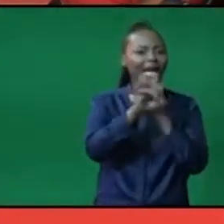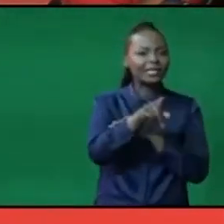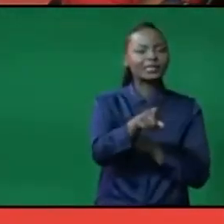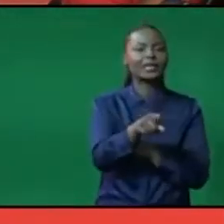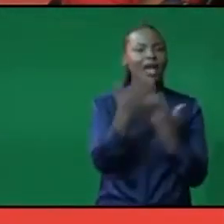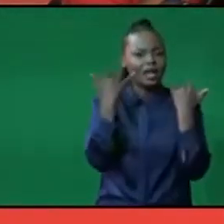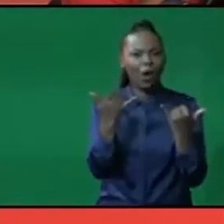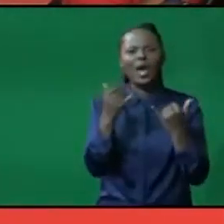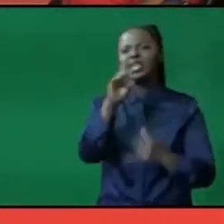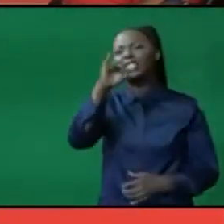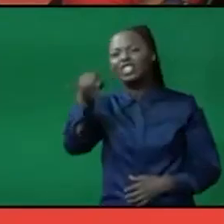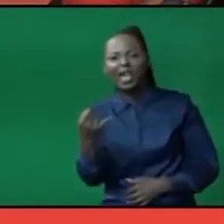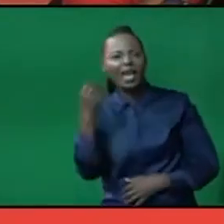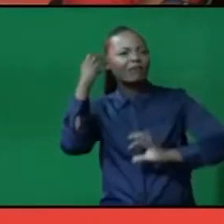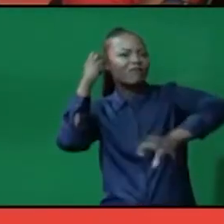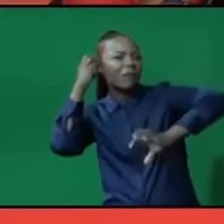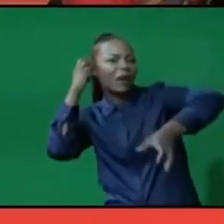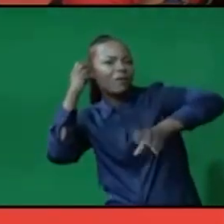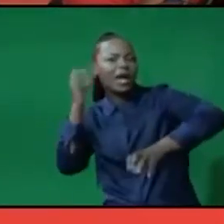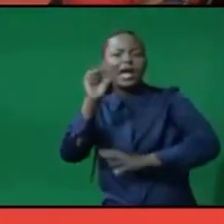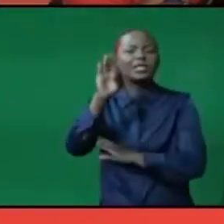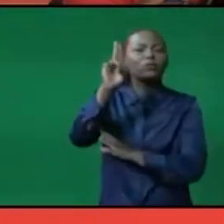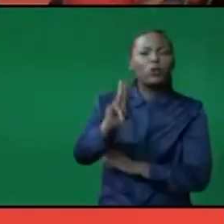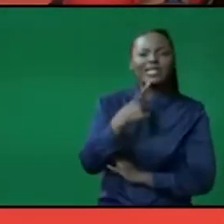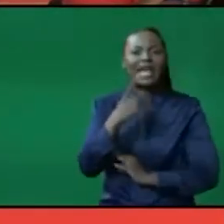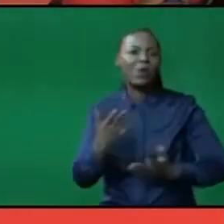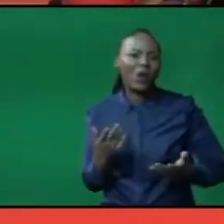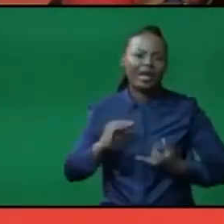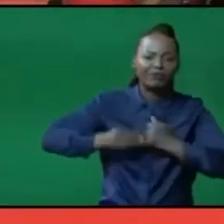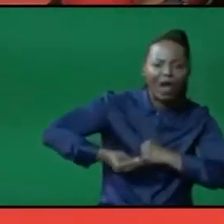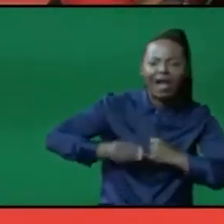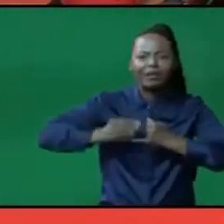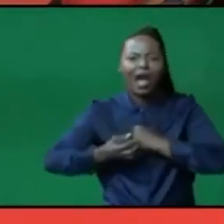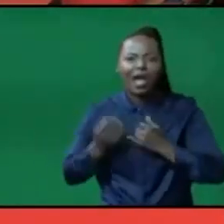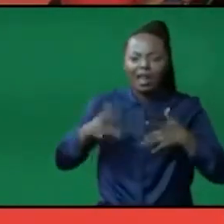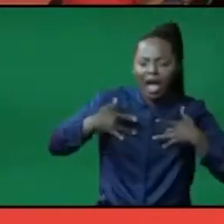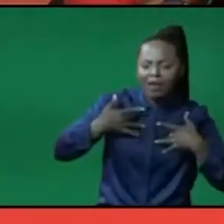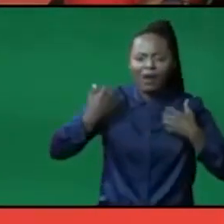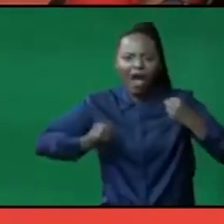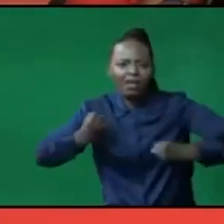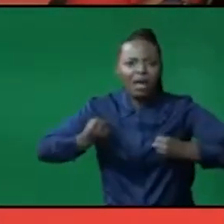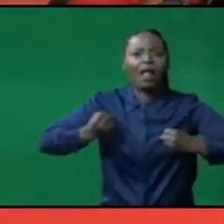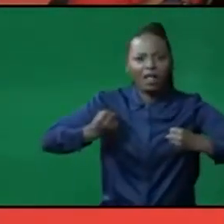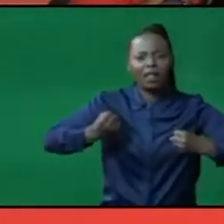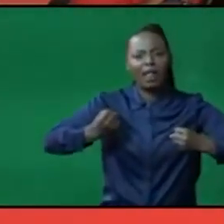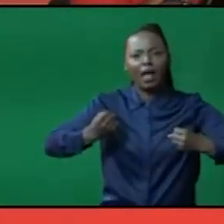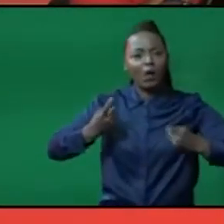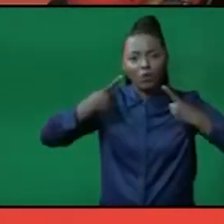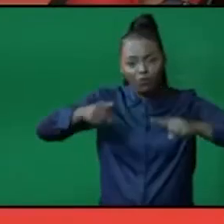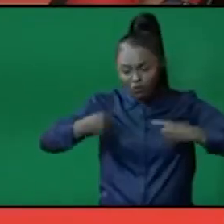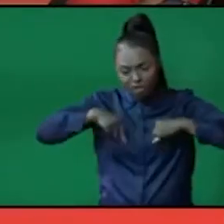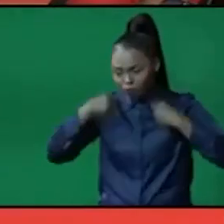Lejabu DJs boo the hassle. Reno ya. Auna more saying because Rena we are not